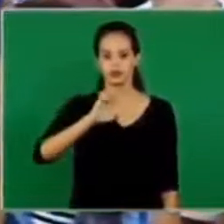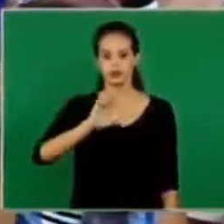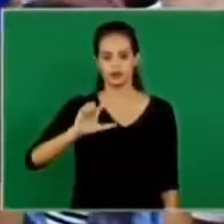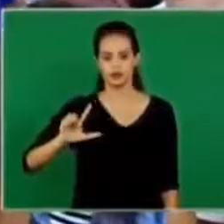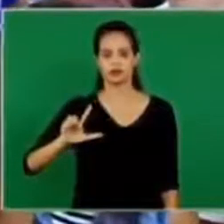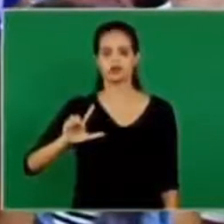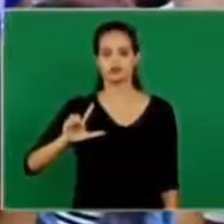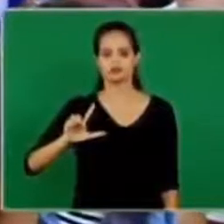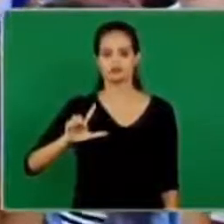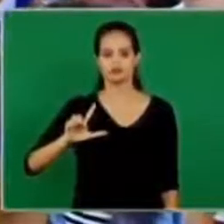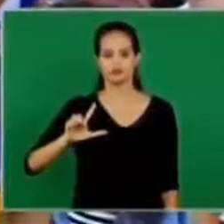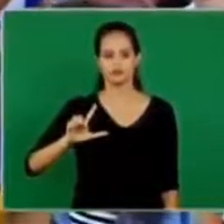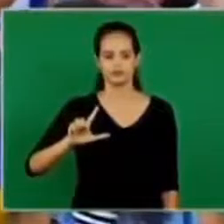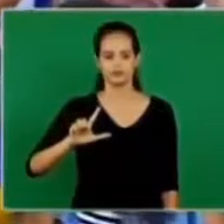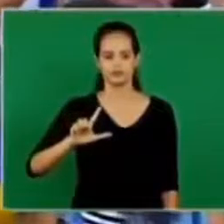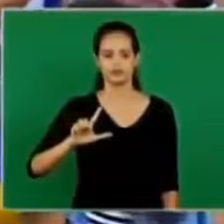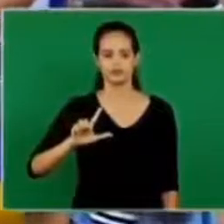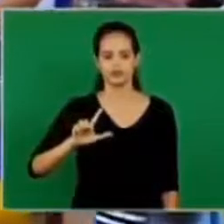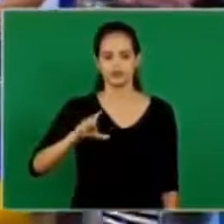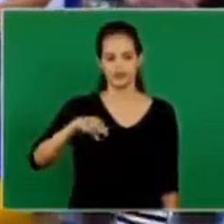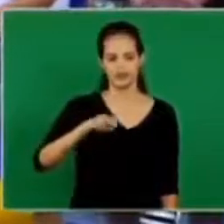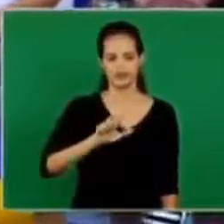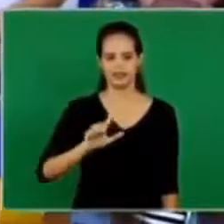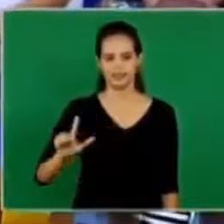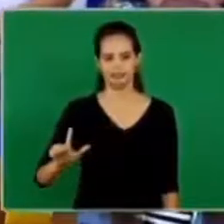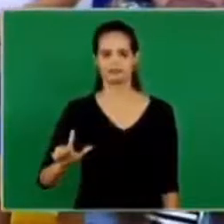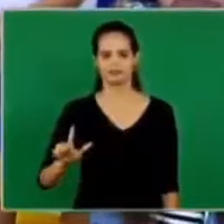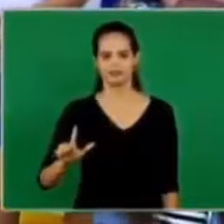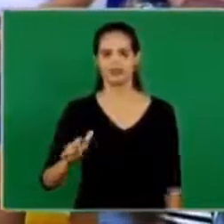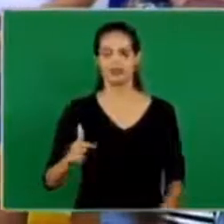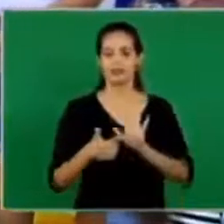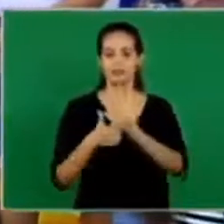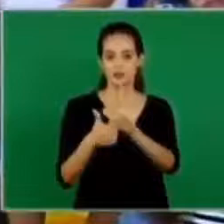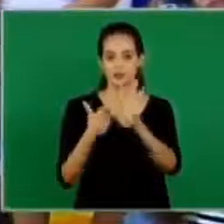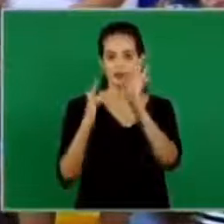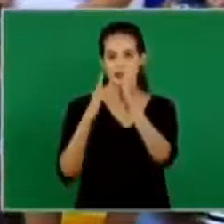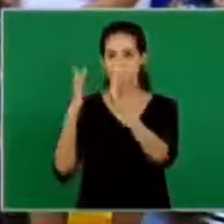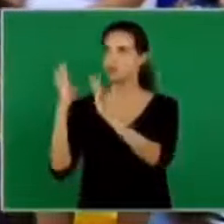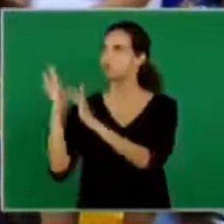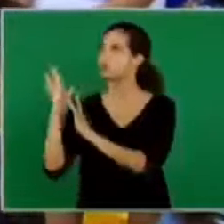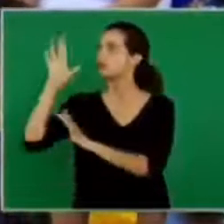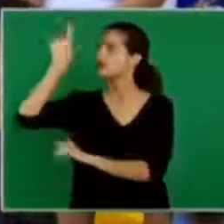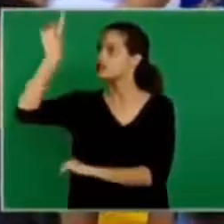Come the groom from their chambers.